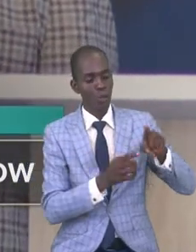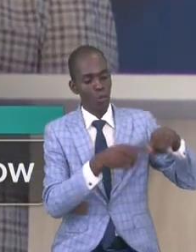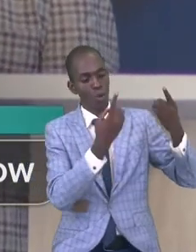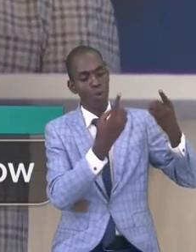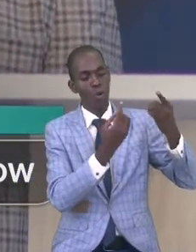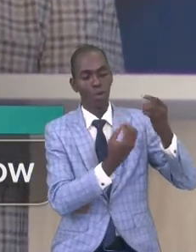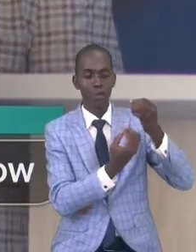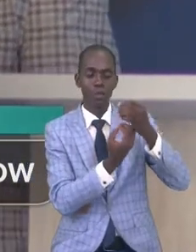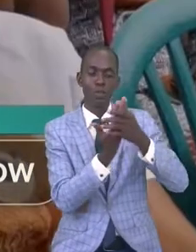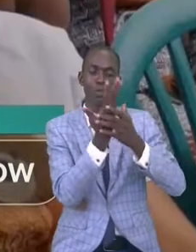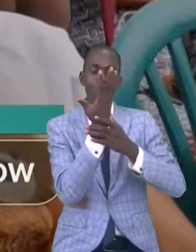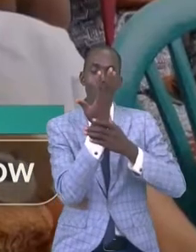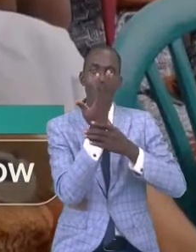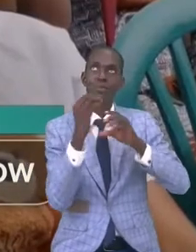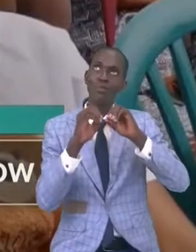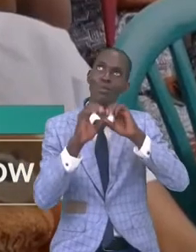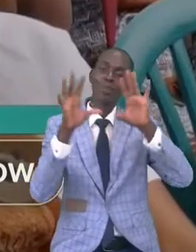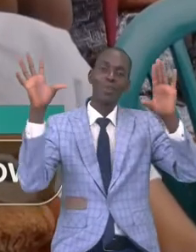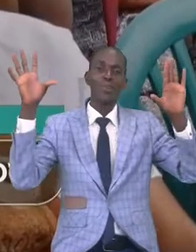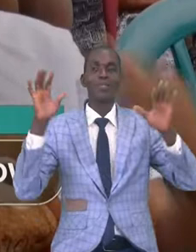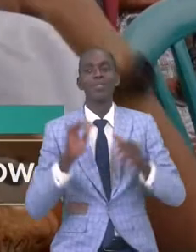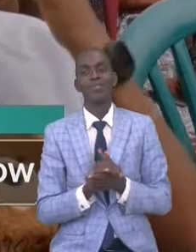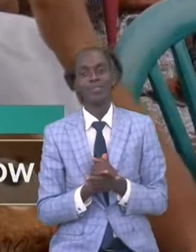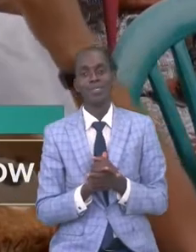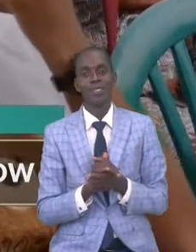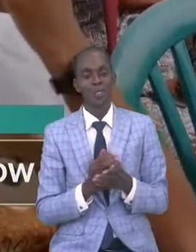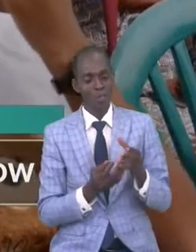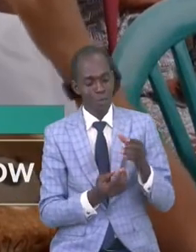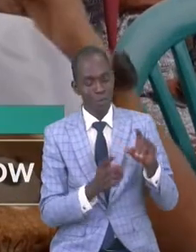grow, glow. Go,